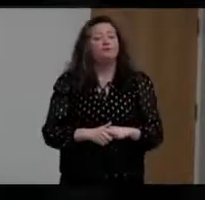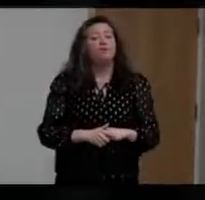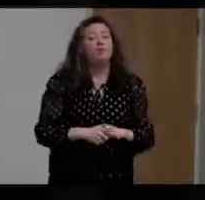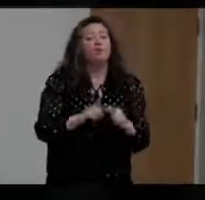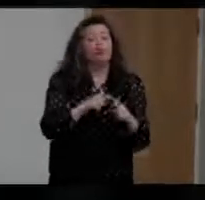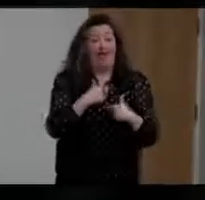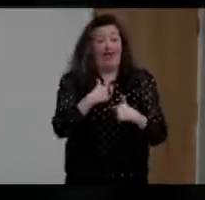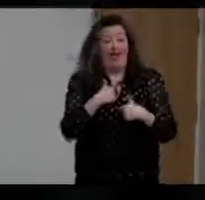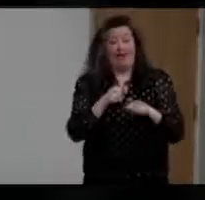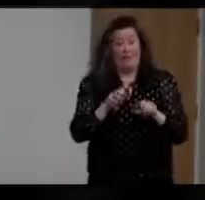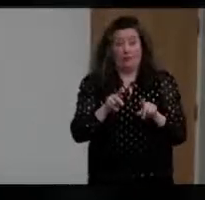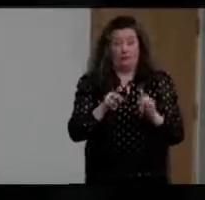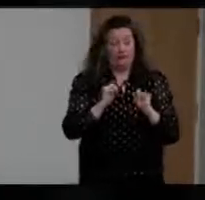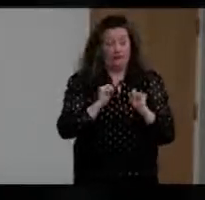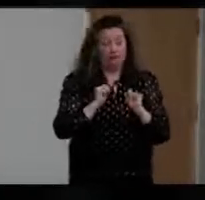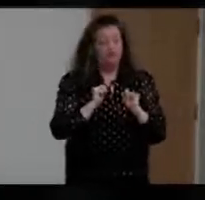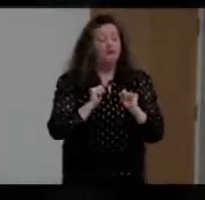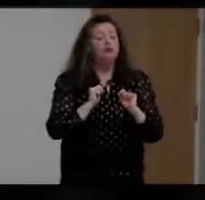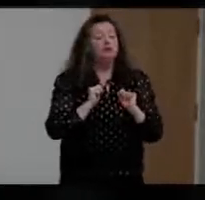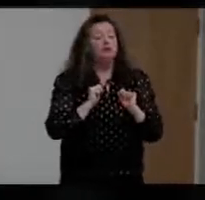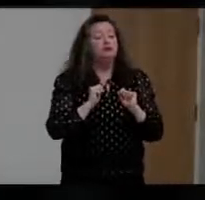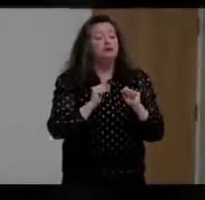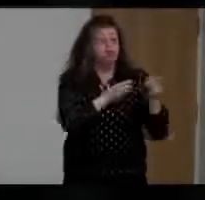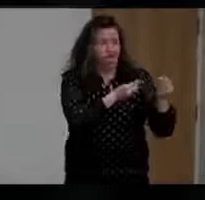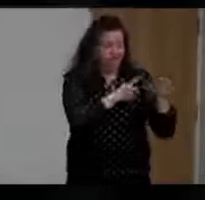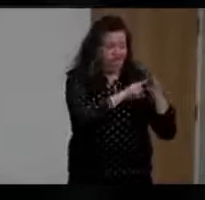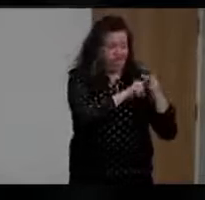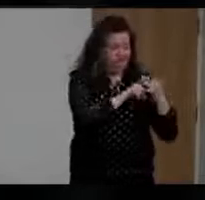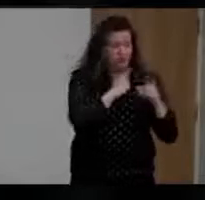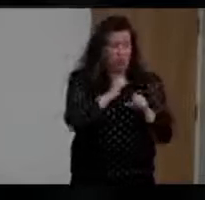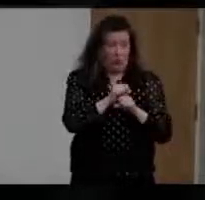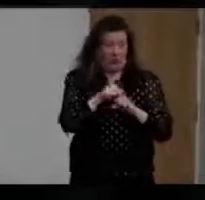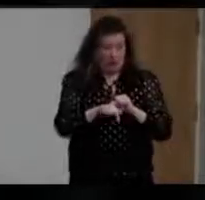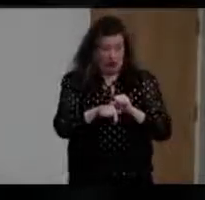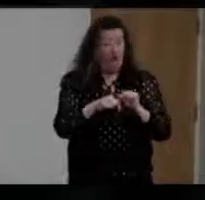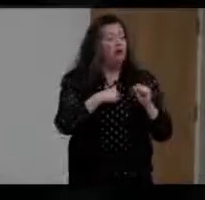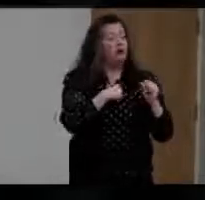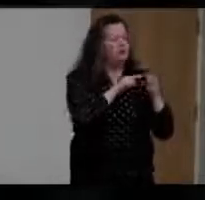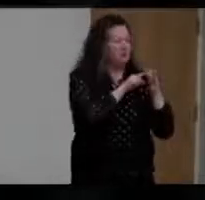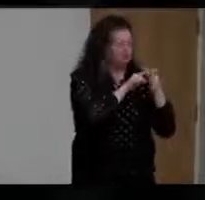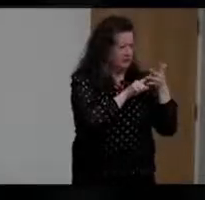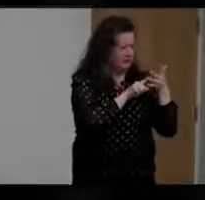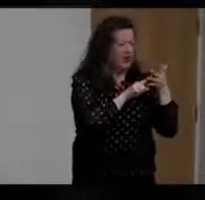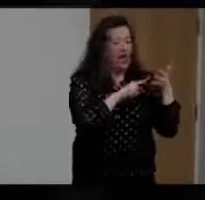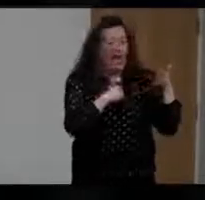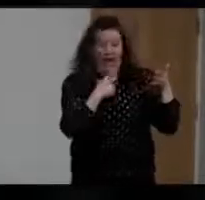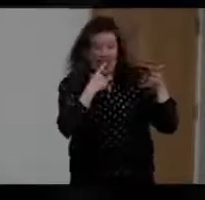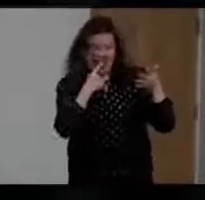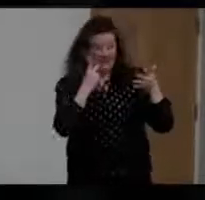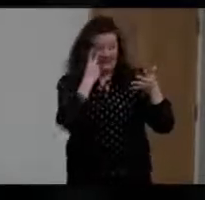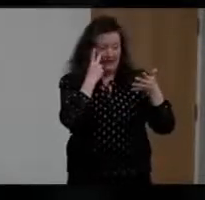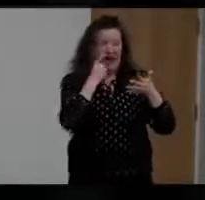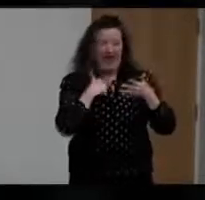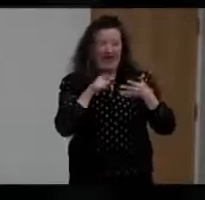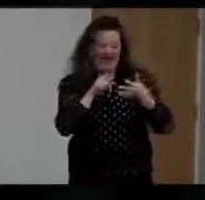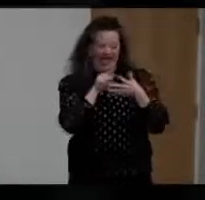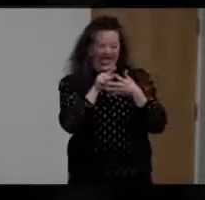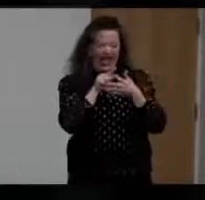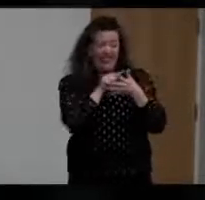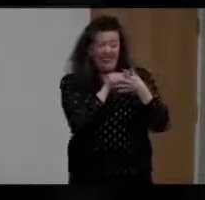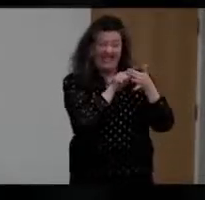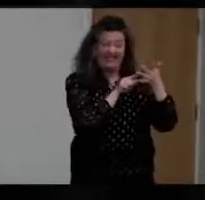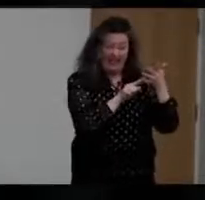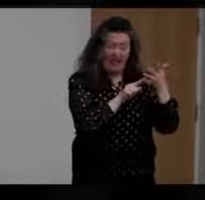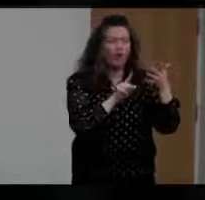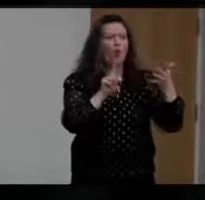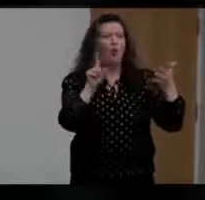list, and to solve one or two of those major issues is a big deal, and Edmonton checks like all 5 things on my list, And I thought, how many other